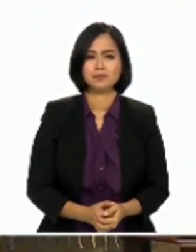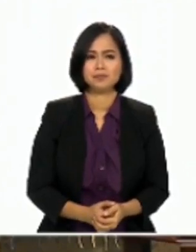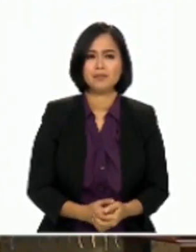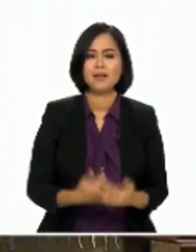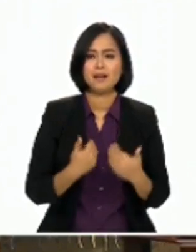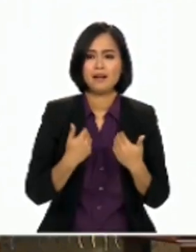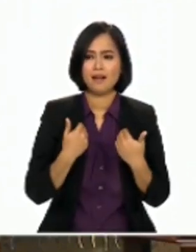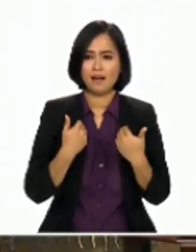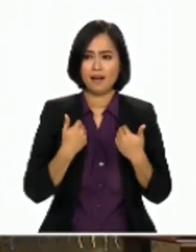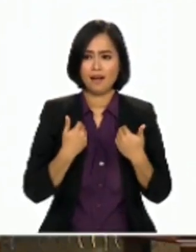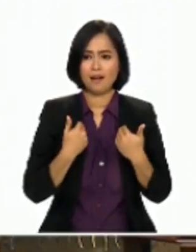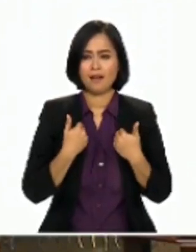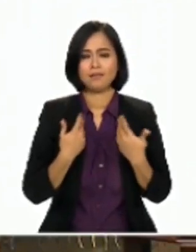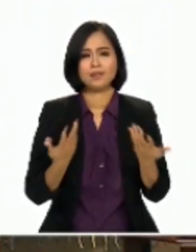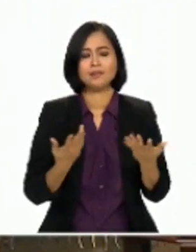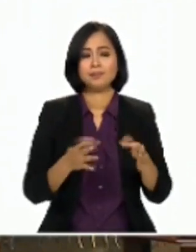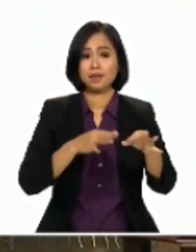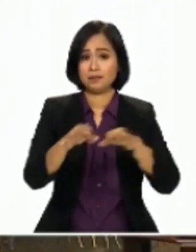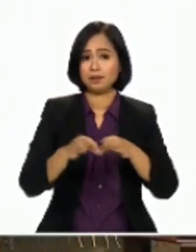alam mo ganito yan eh.